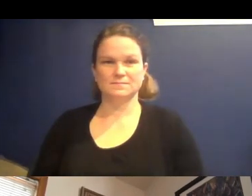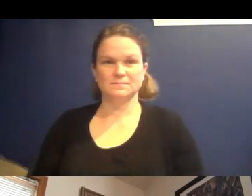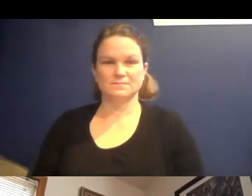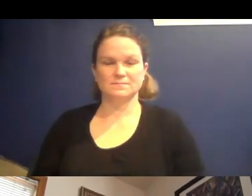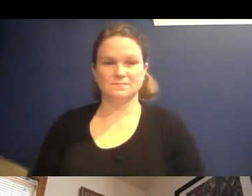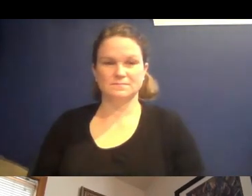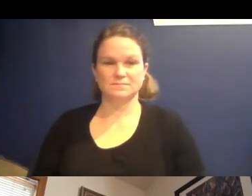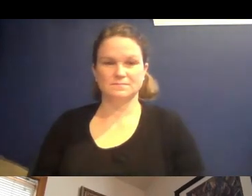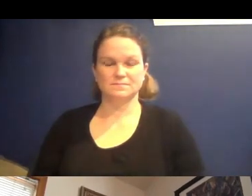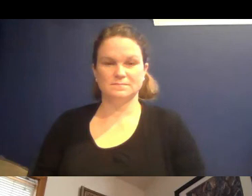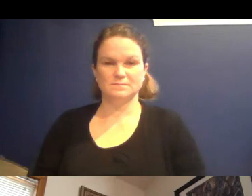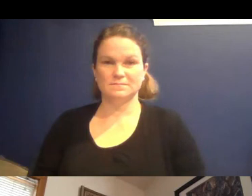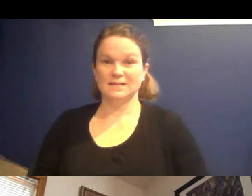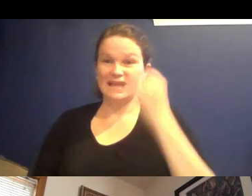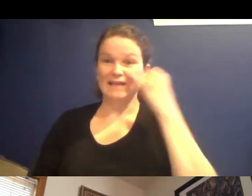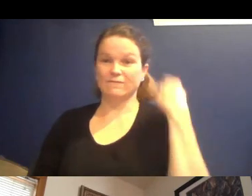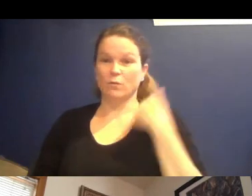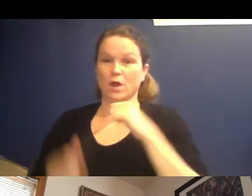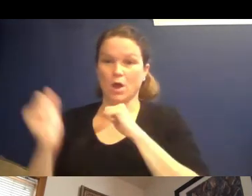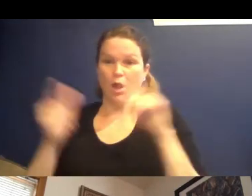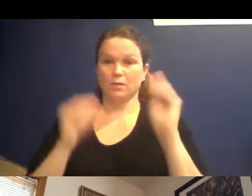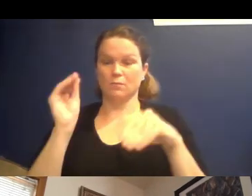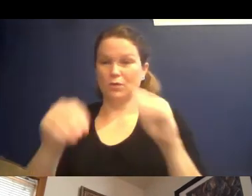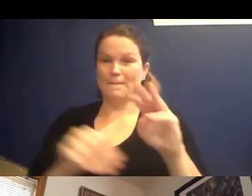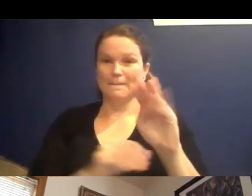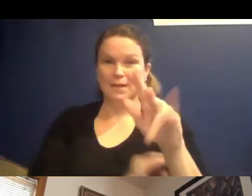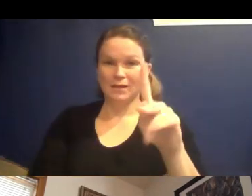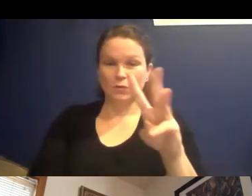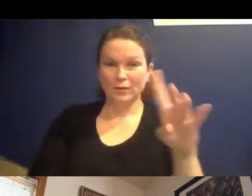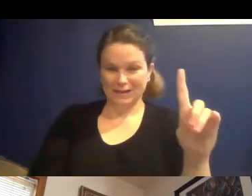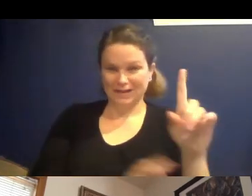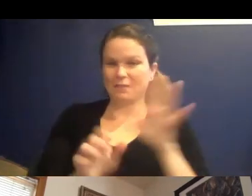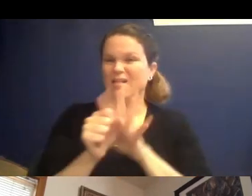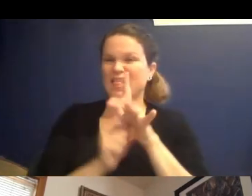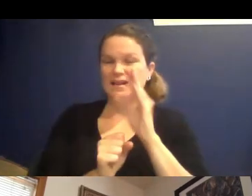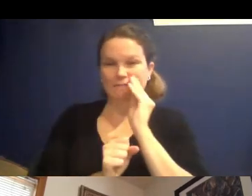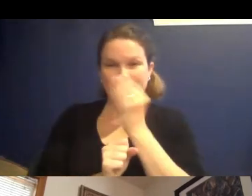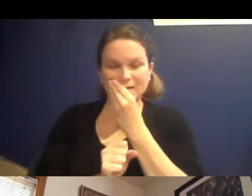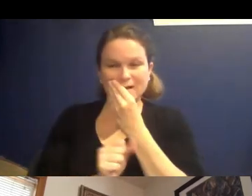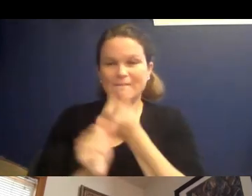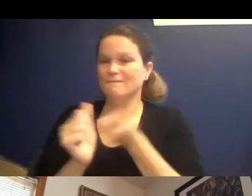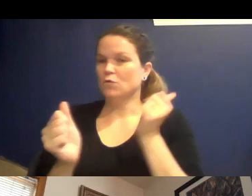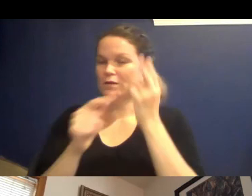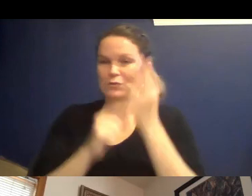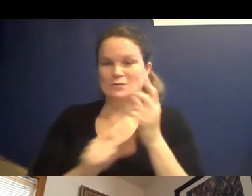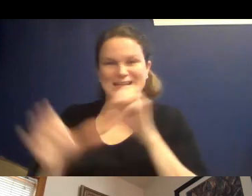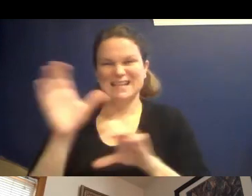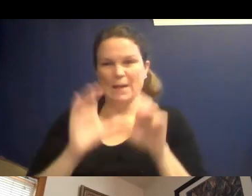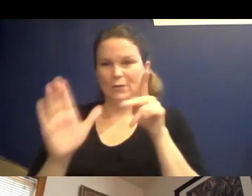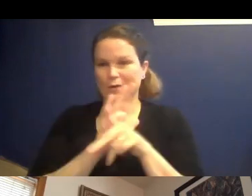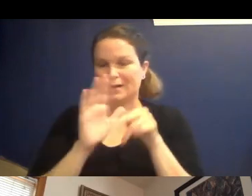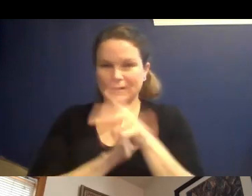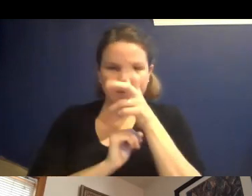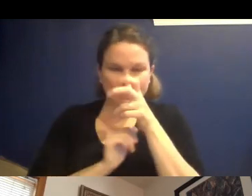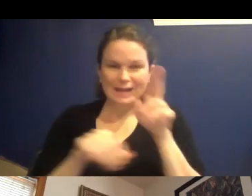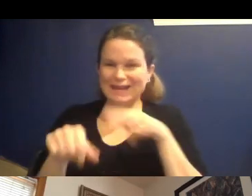So if we all plant milkweed and flowers and don't use insecticides, we can let nature take